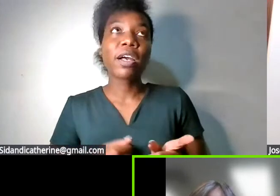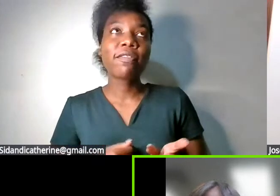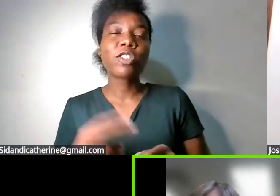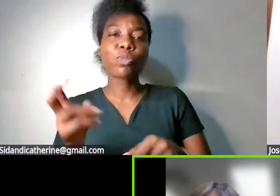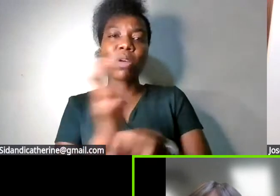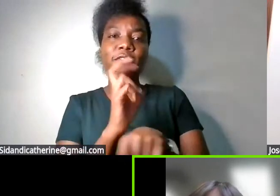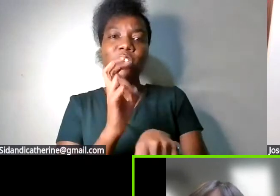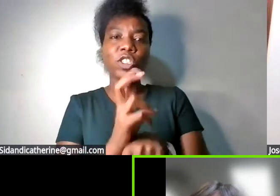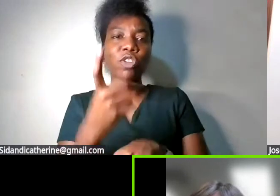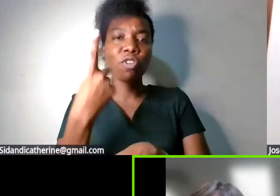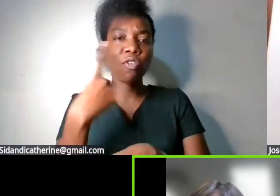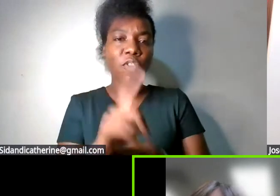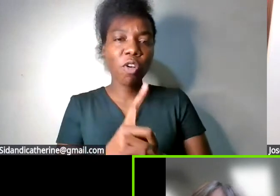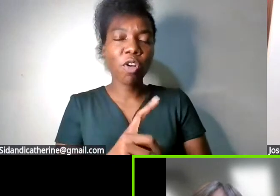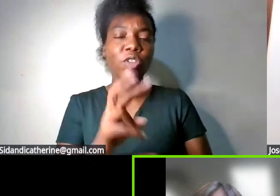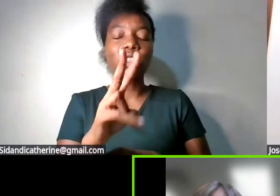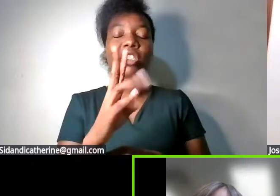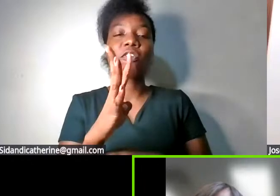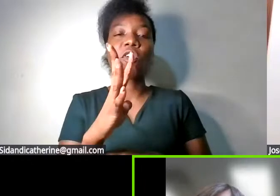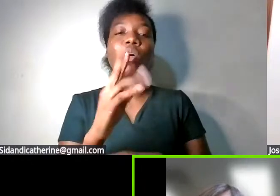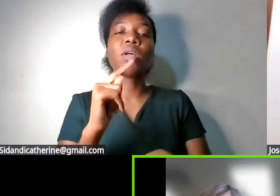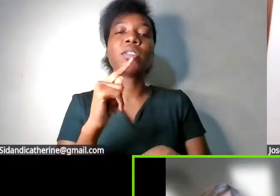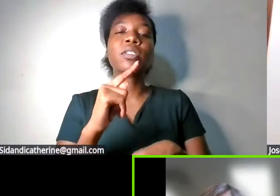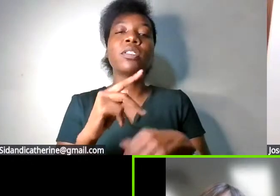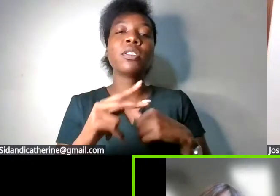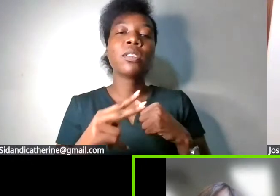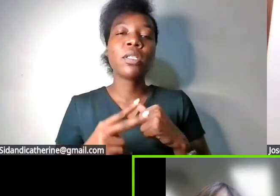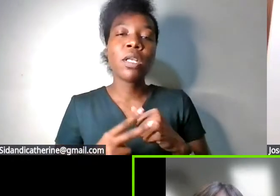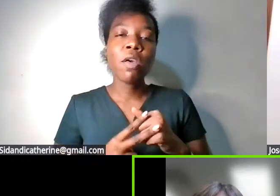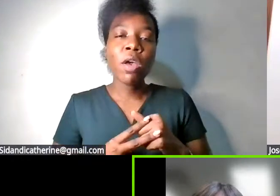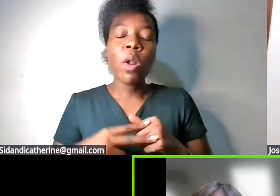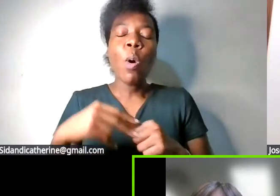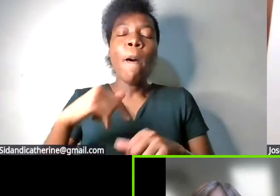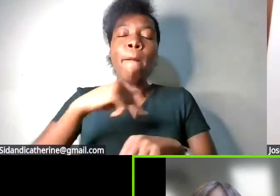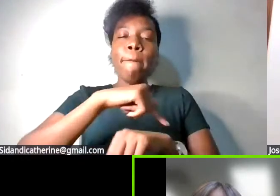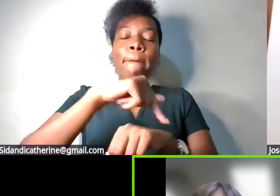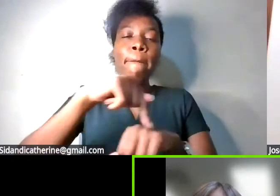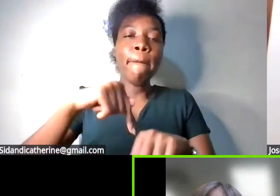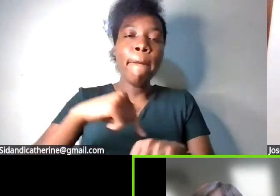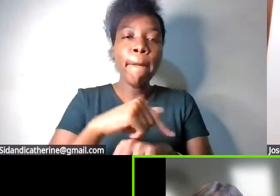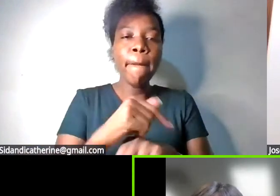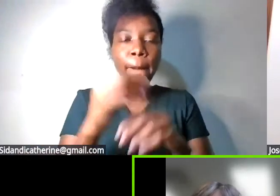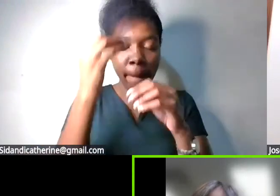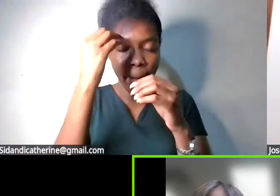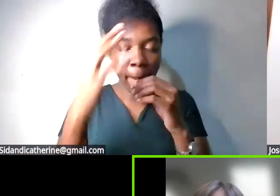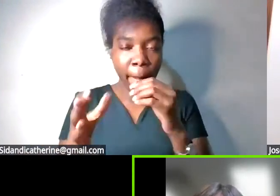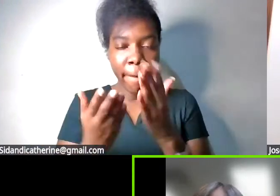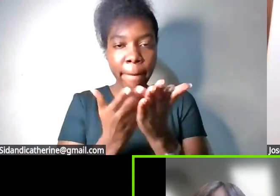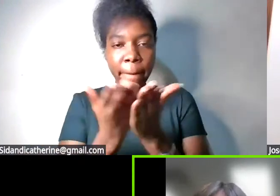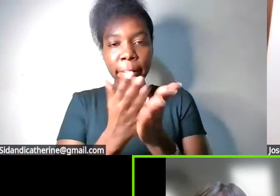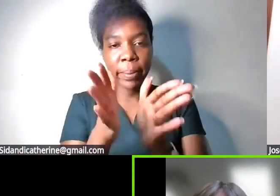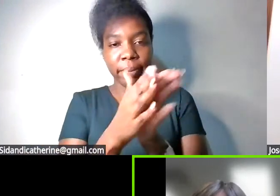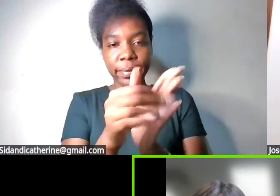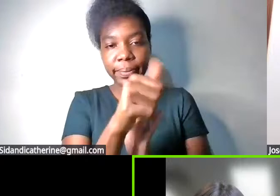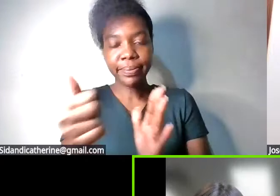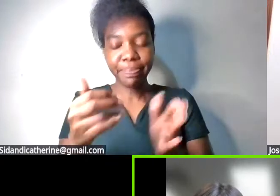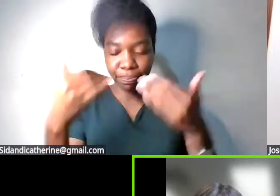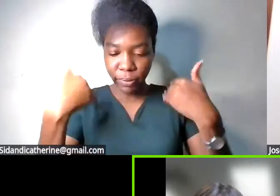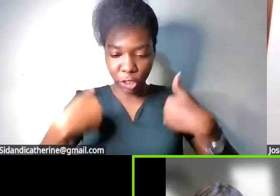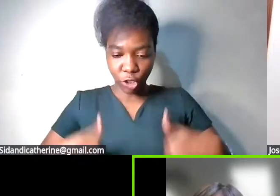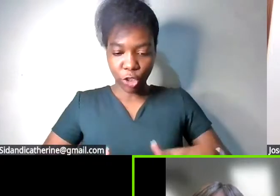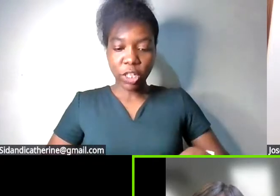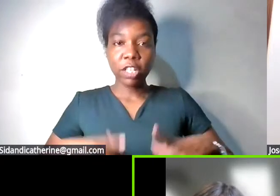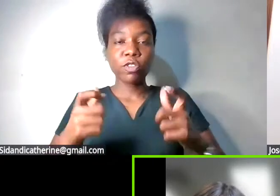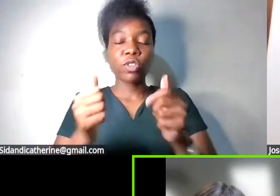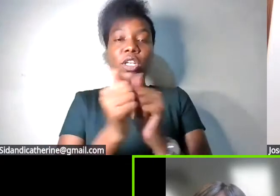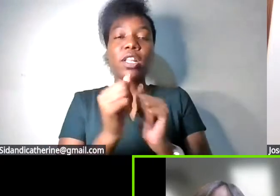like 24/7 student service and the guidance in person living with the students.